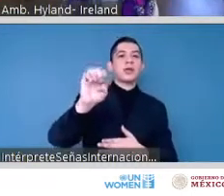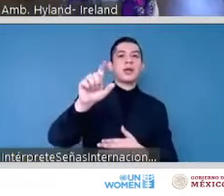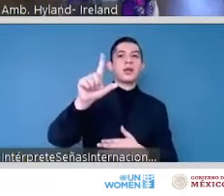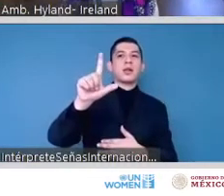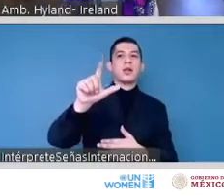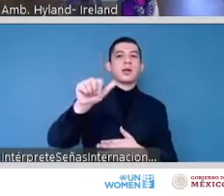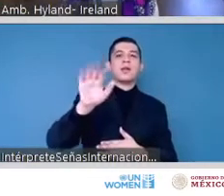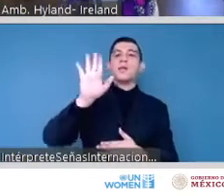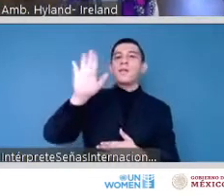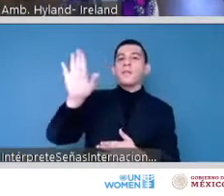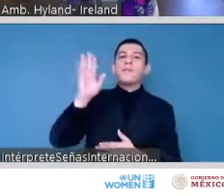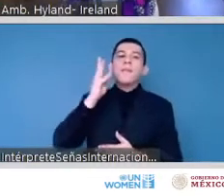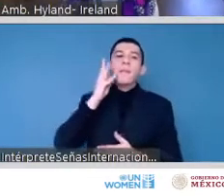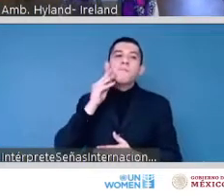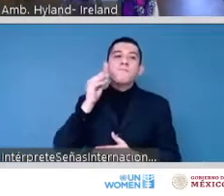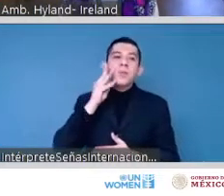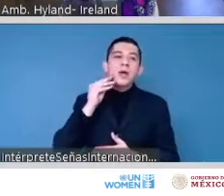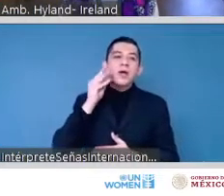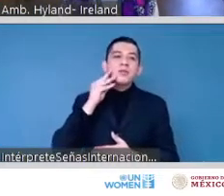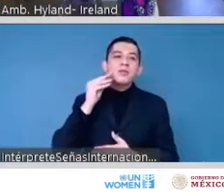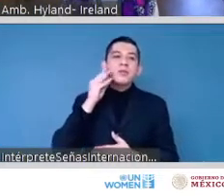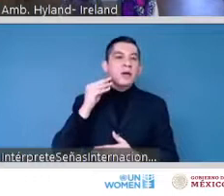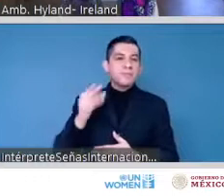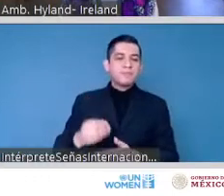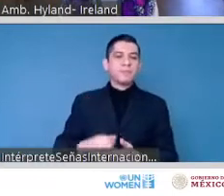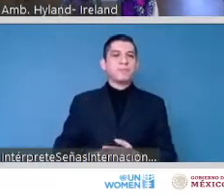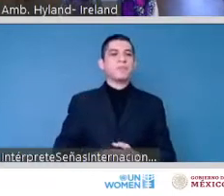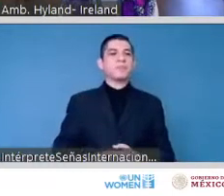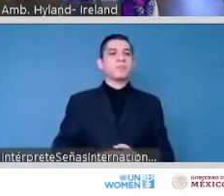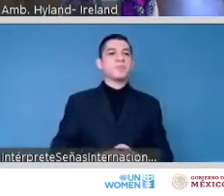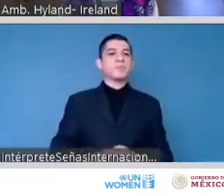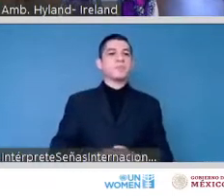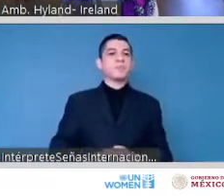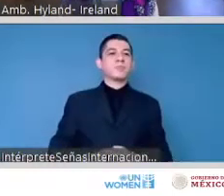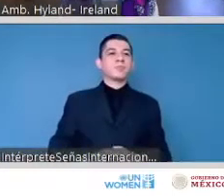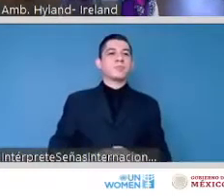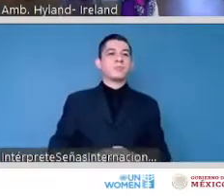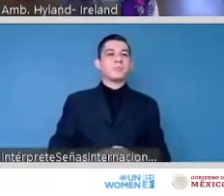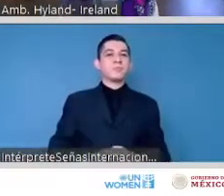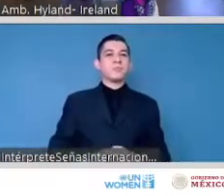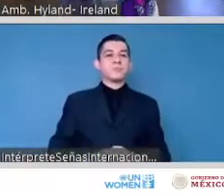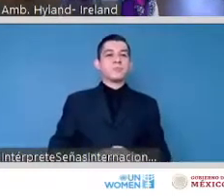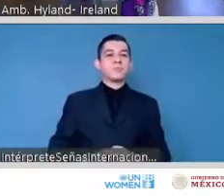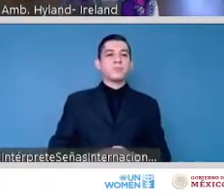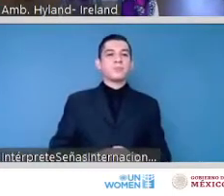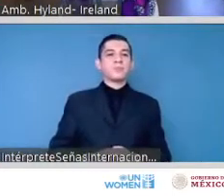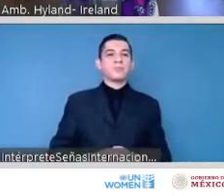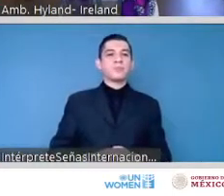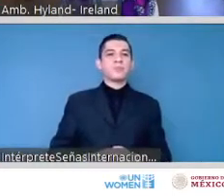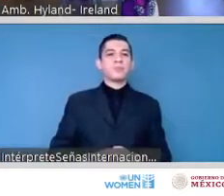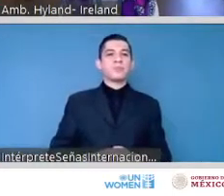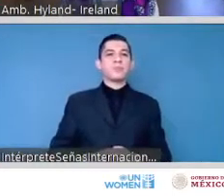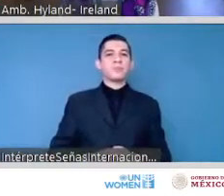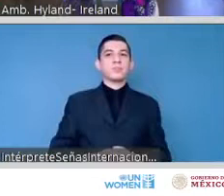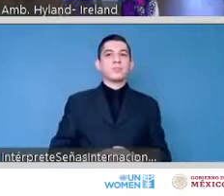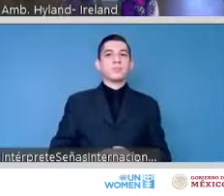to turn off my interpretation just so I can hear myself with no echo. here we go. And you came